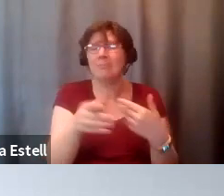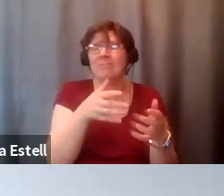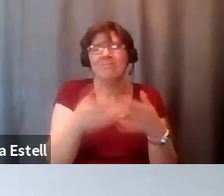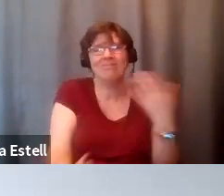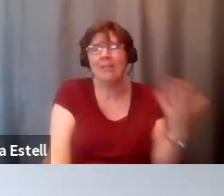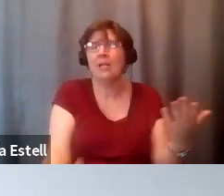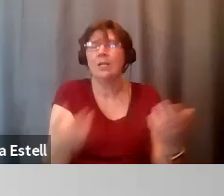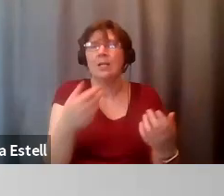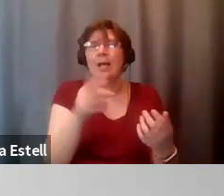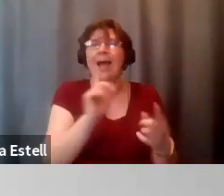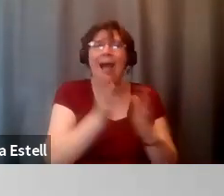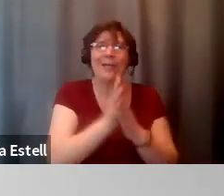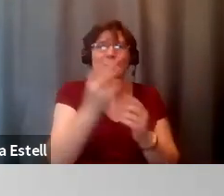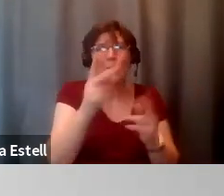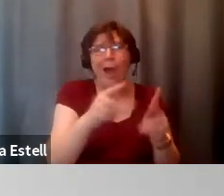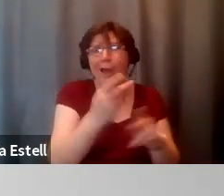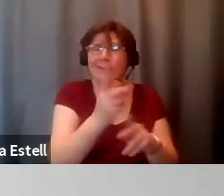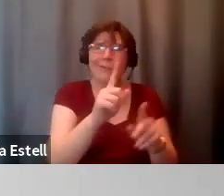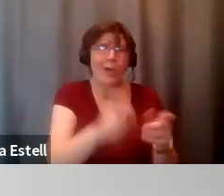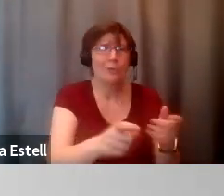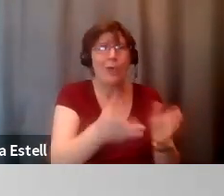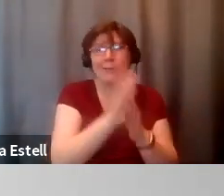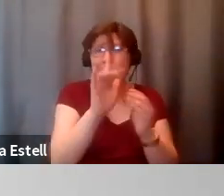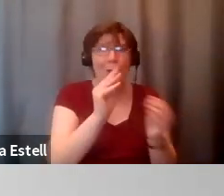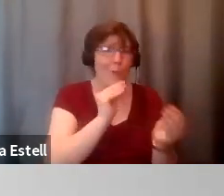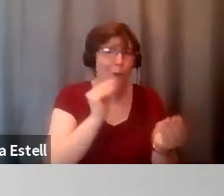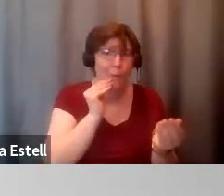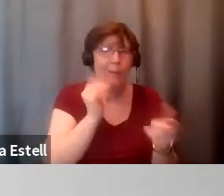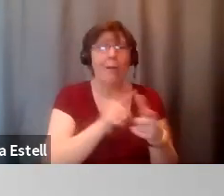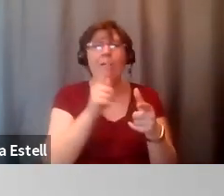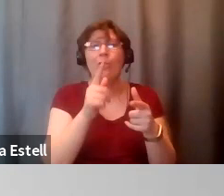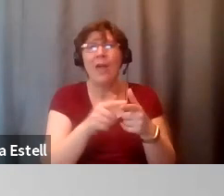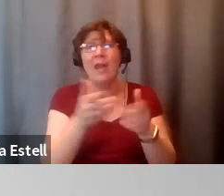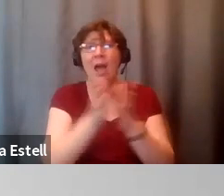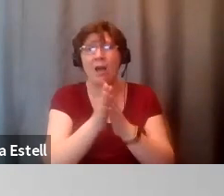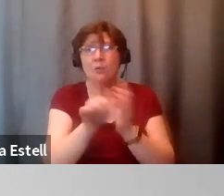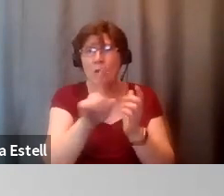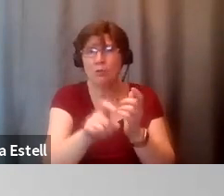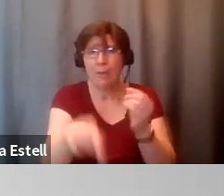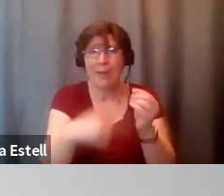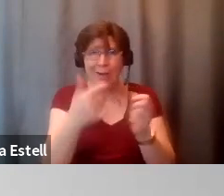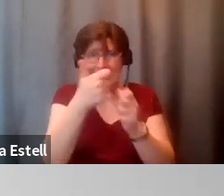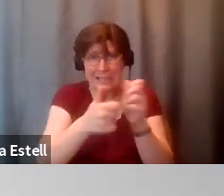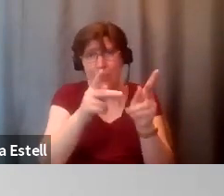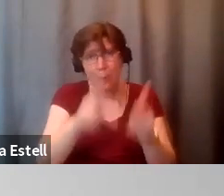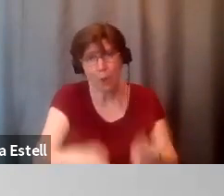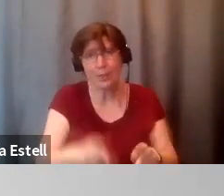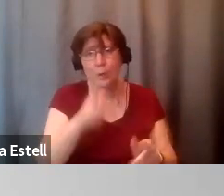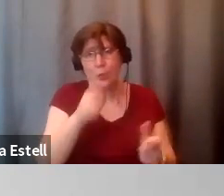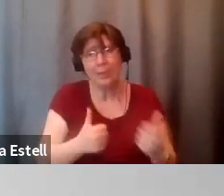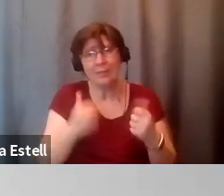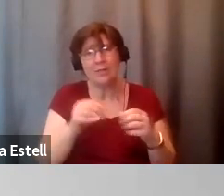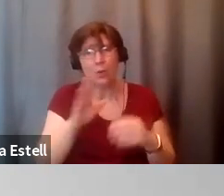kinds of questions. It asks questions about your home. Then, it asks questions about each person who lives in your